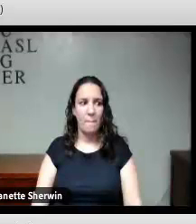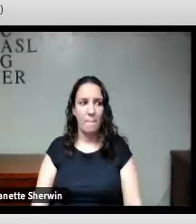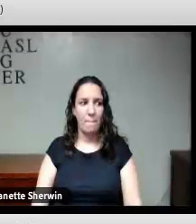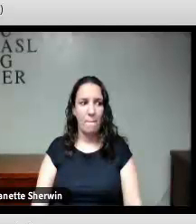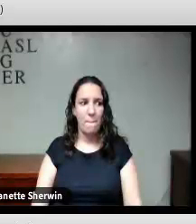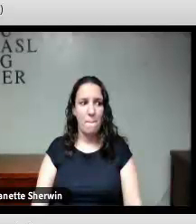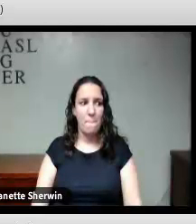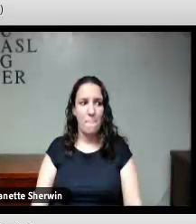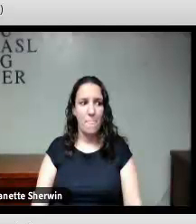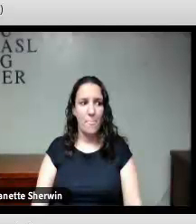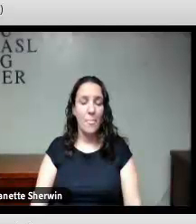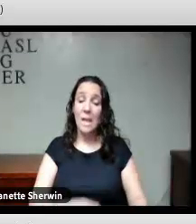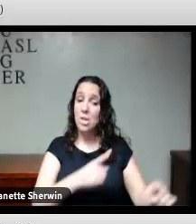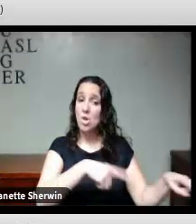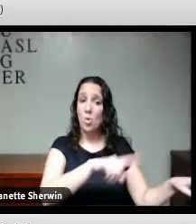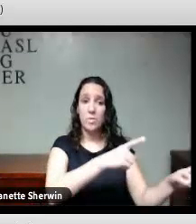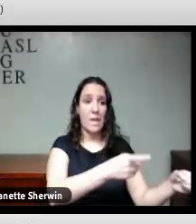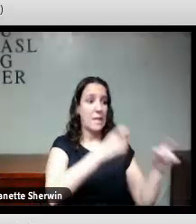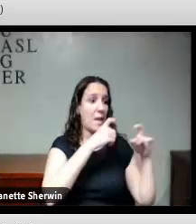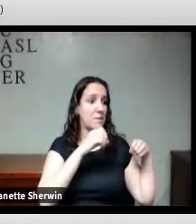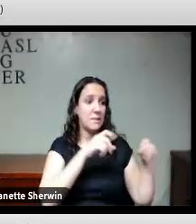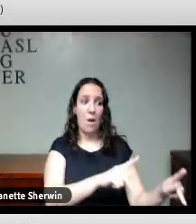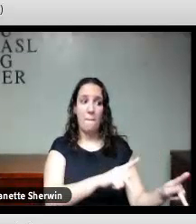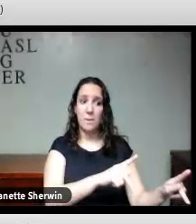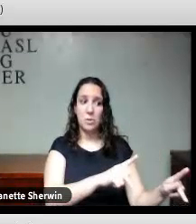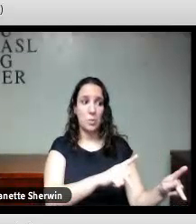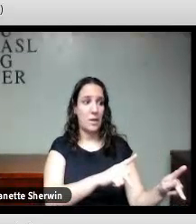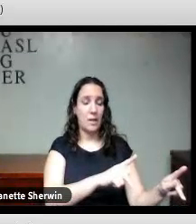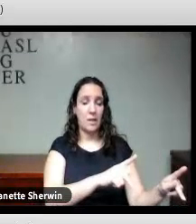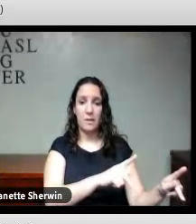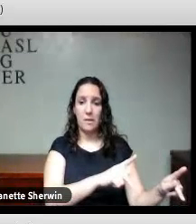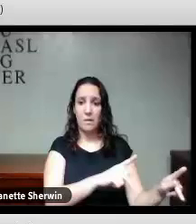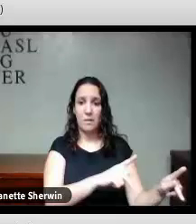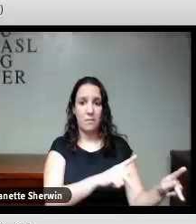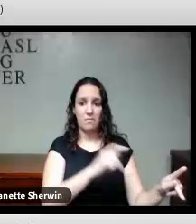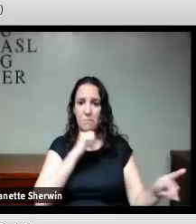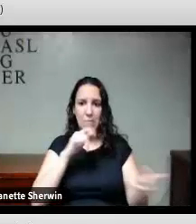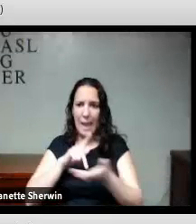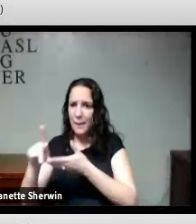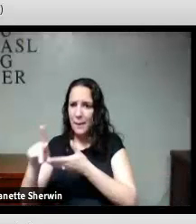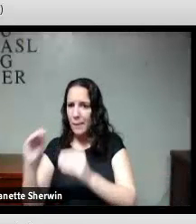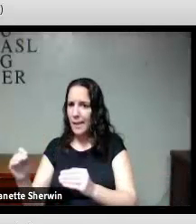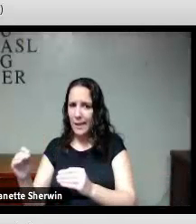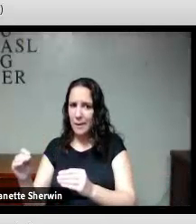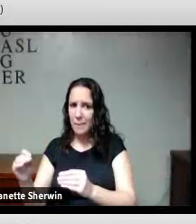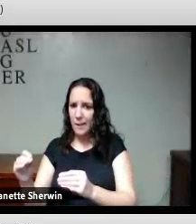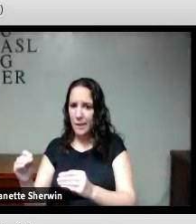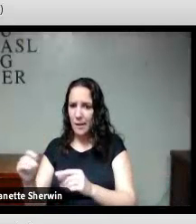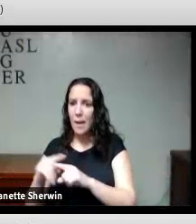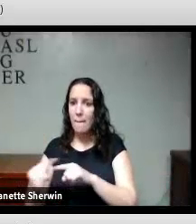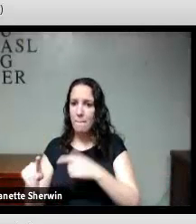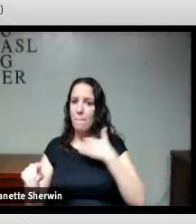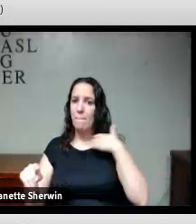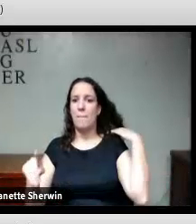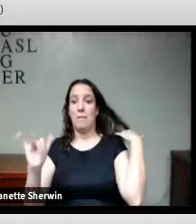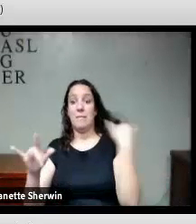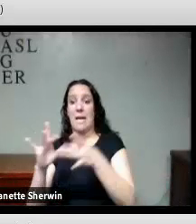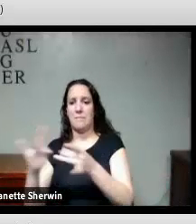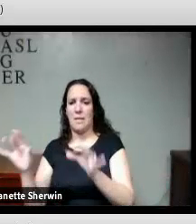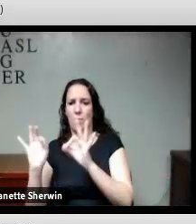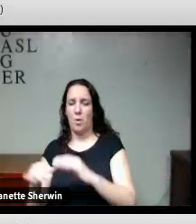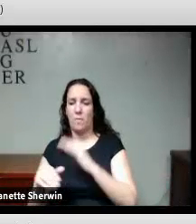and earn their loyalty. And I didn't pay anybody in the chat box to segue into that particular statement, but you all were